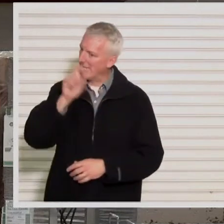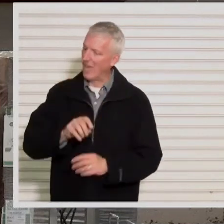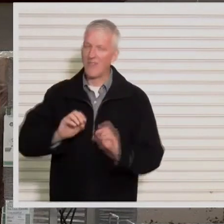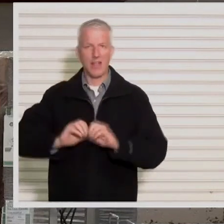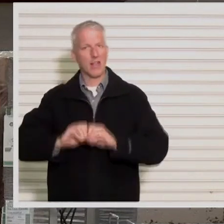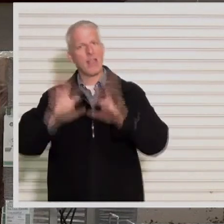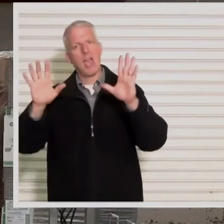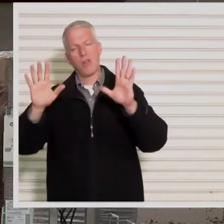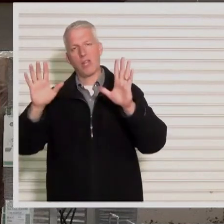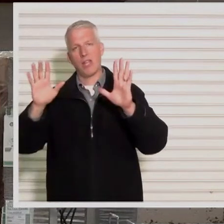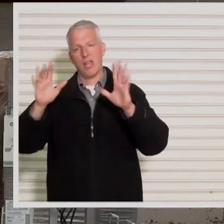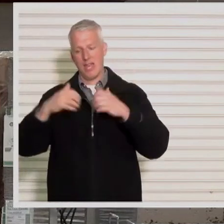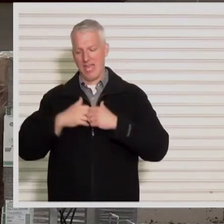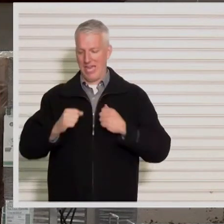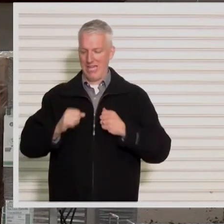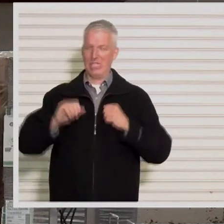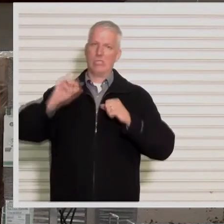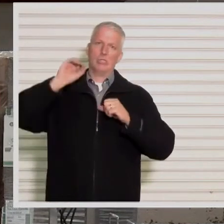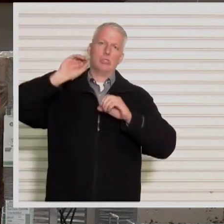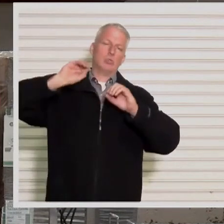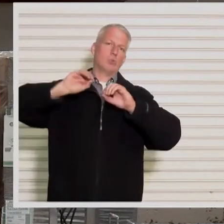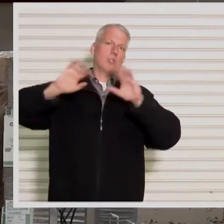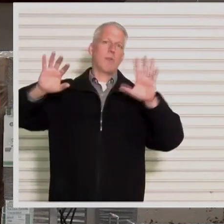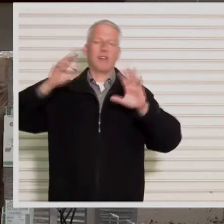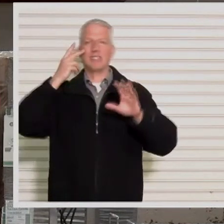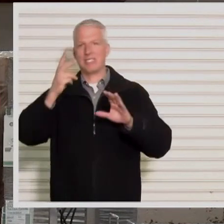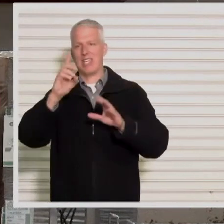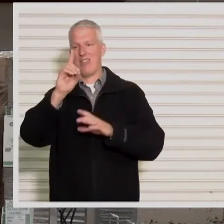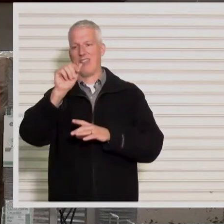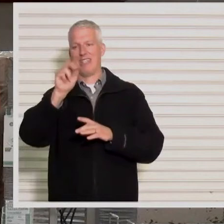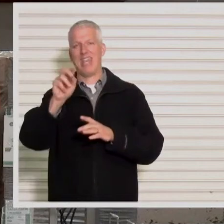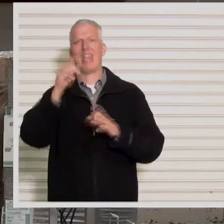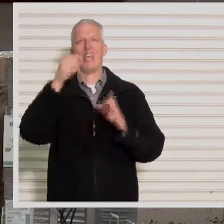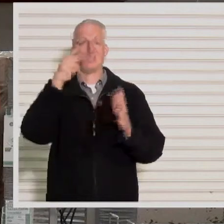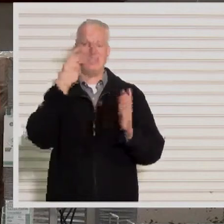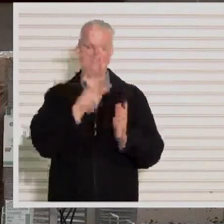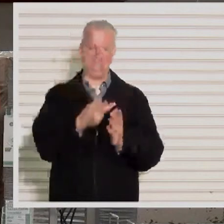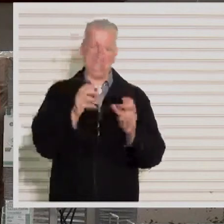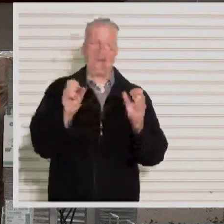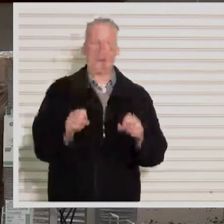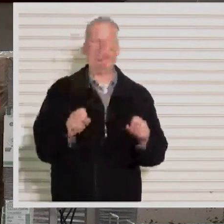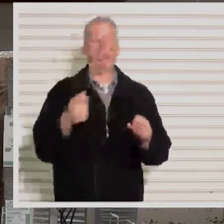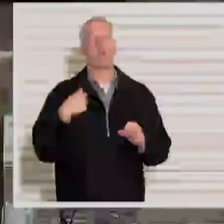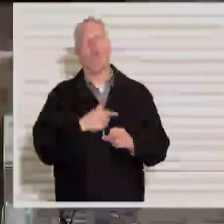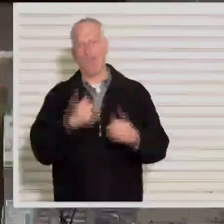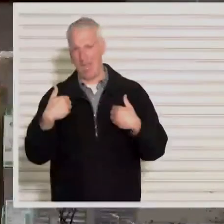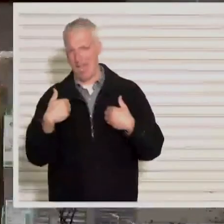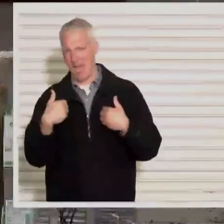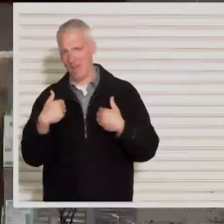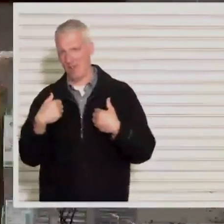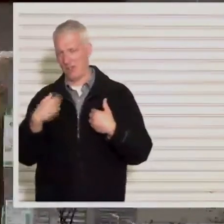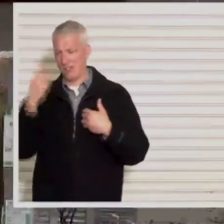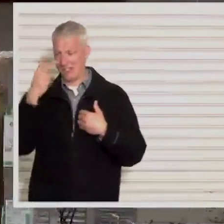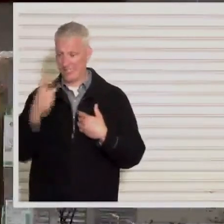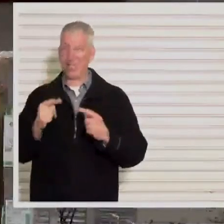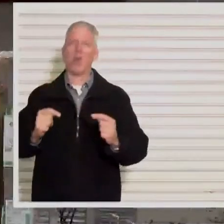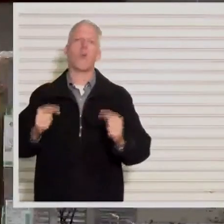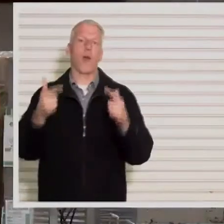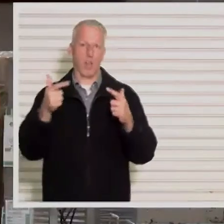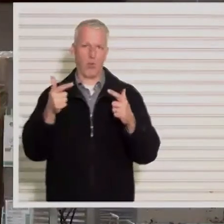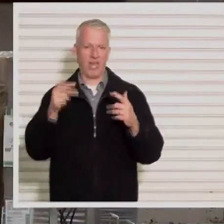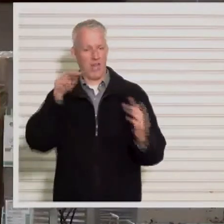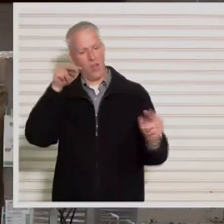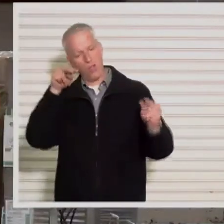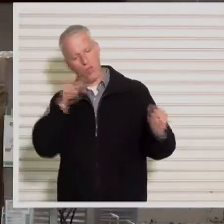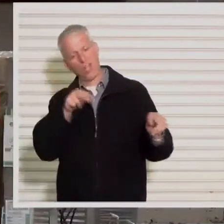the transparency of that system, the data, the analytics, the ability in a transparent and real-time way to look